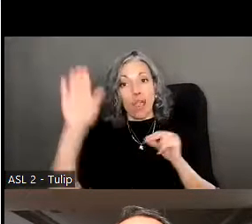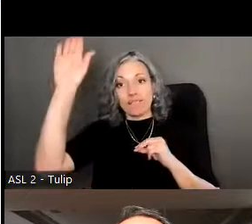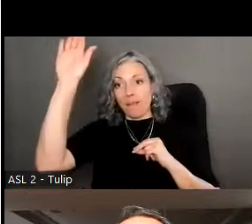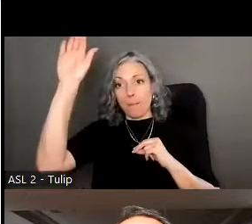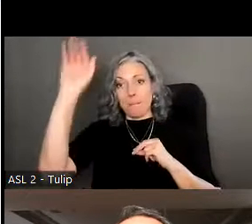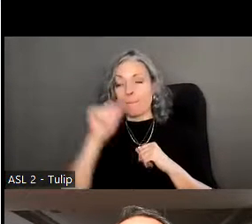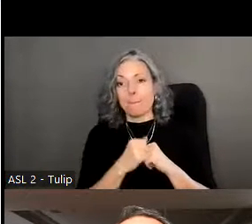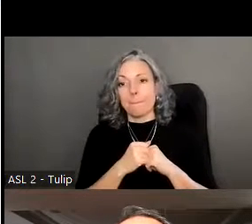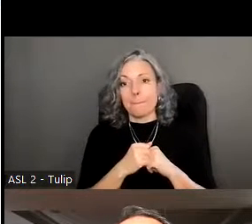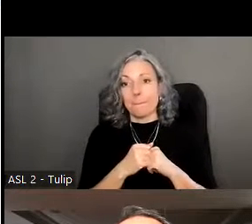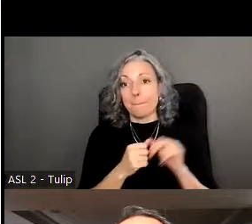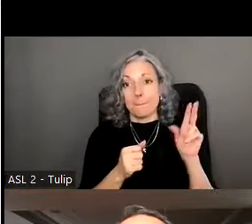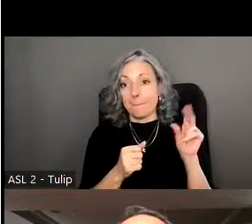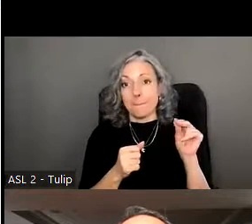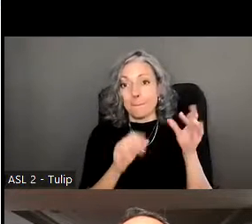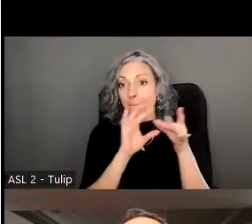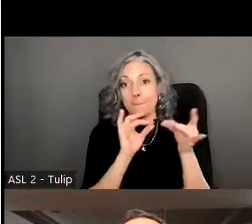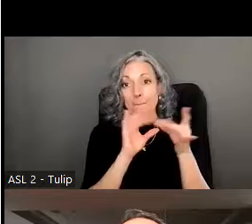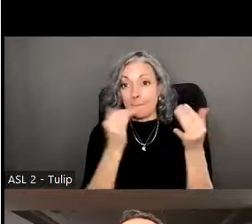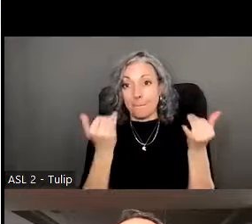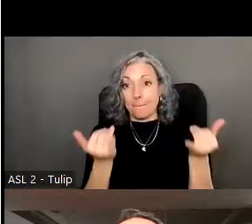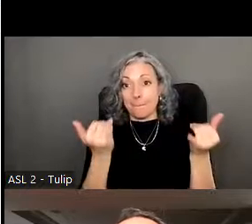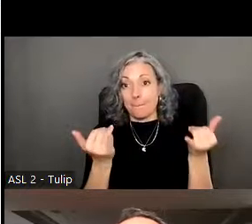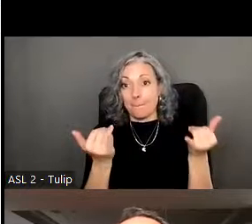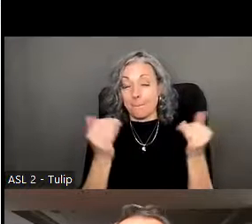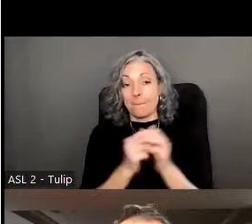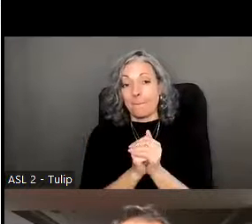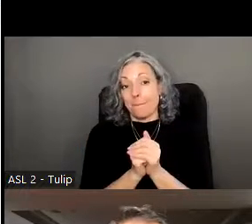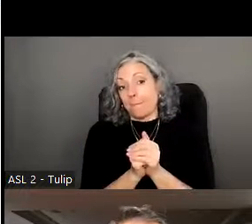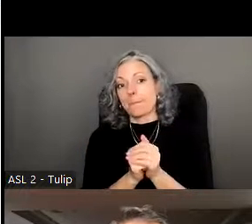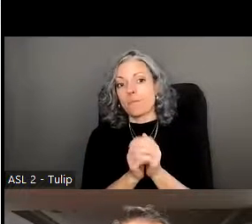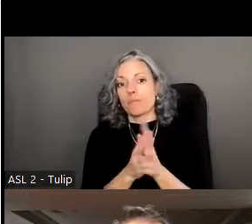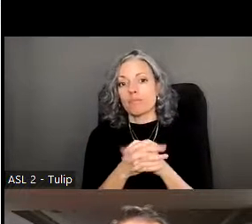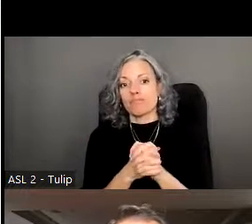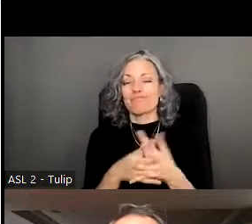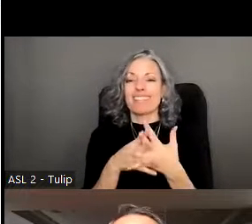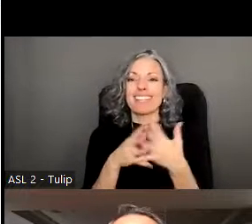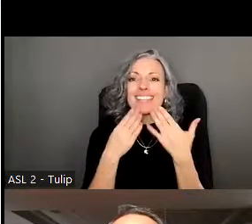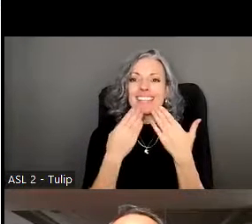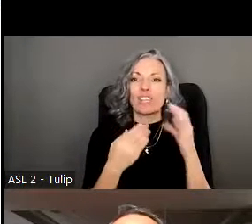so no comments at this time, Derek. Thank you, Carol.